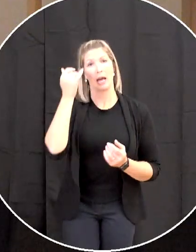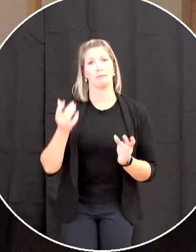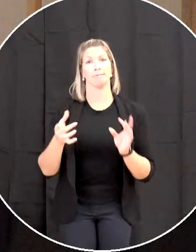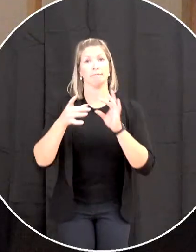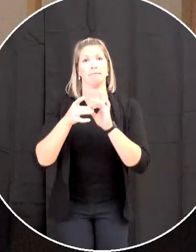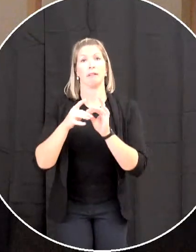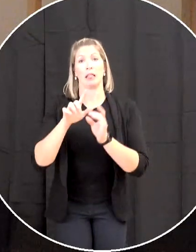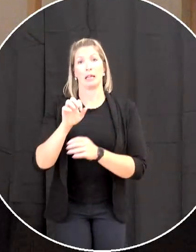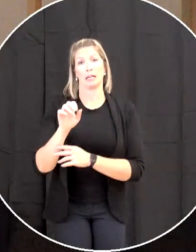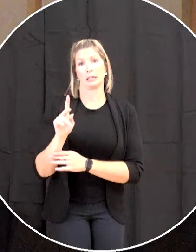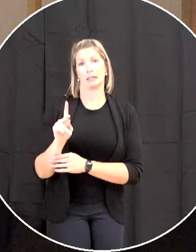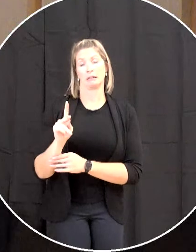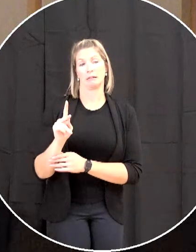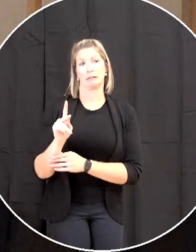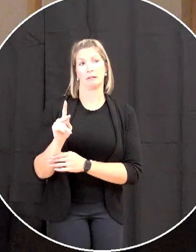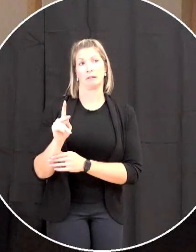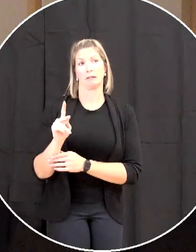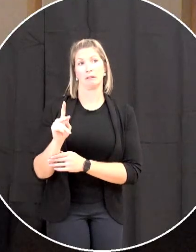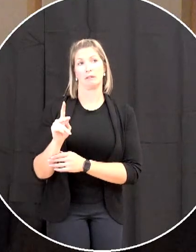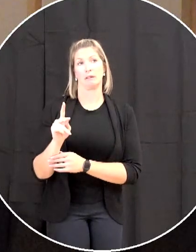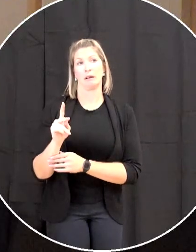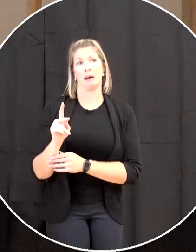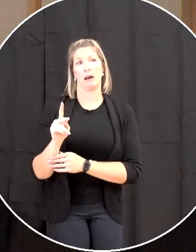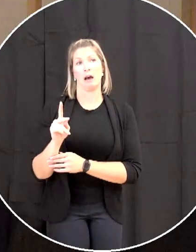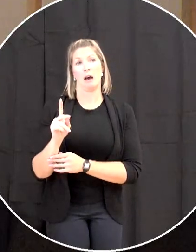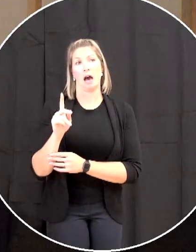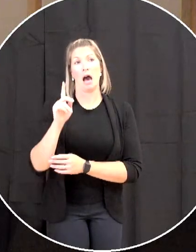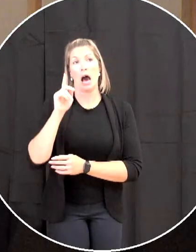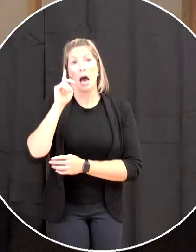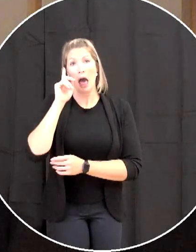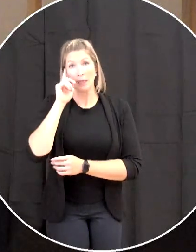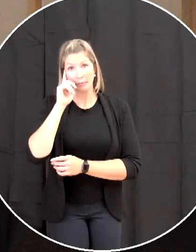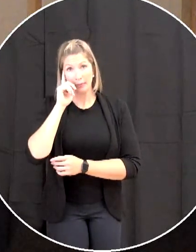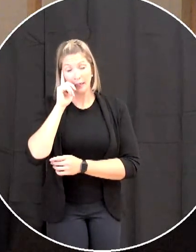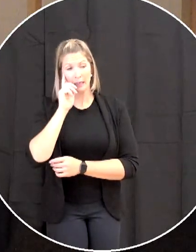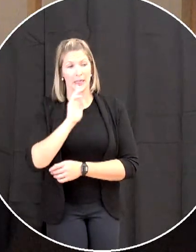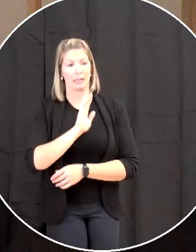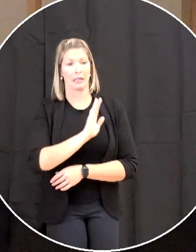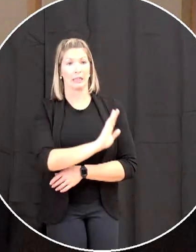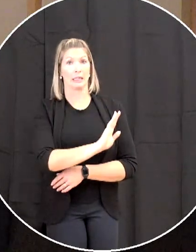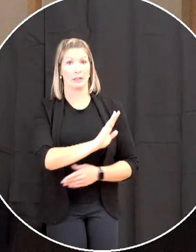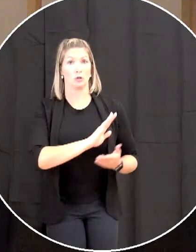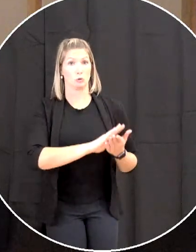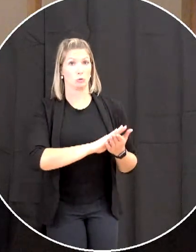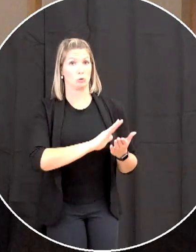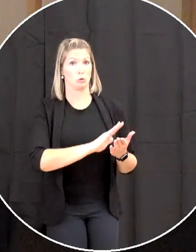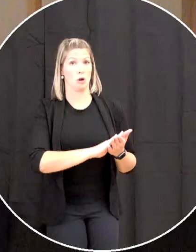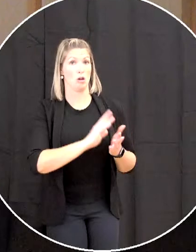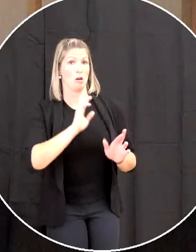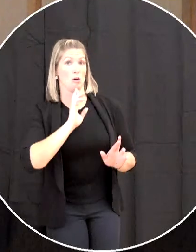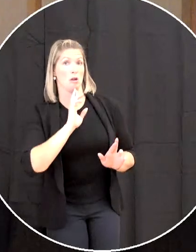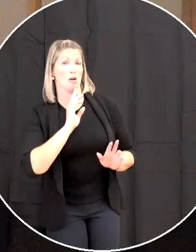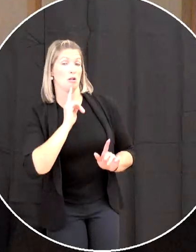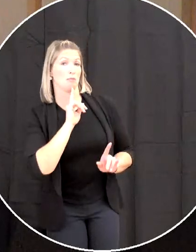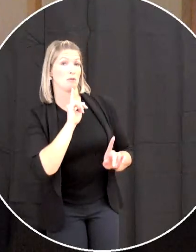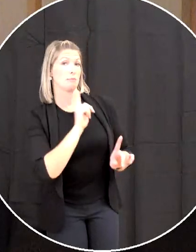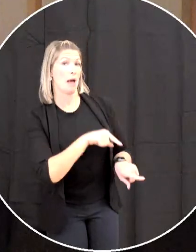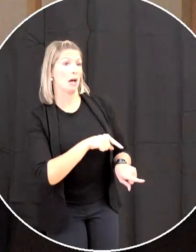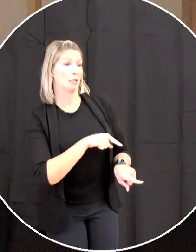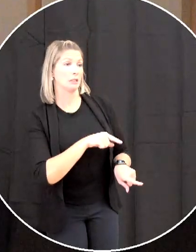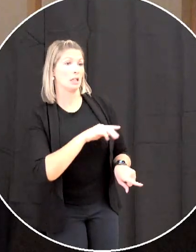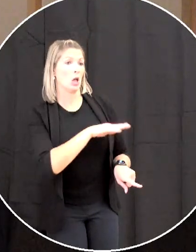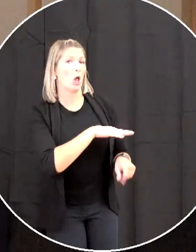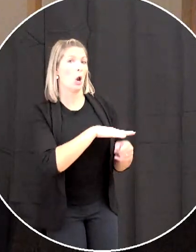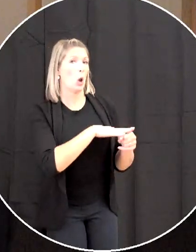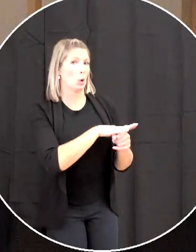And I believe that the correspondence to Woodland went to the local trustee and the chair. And